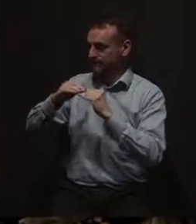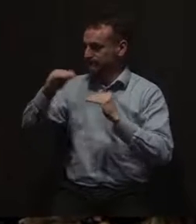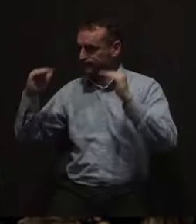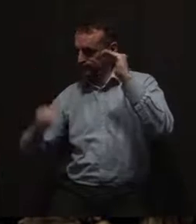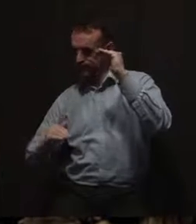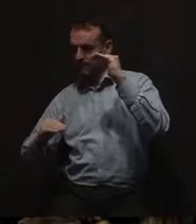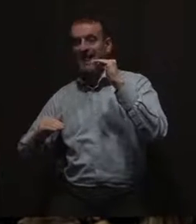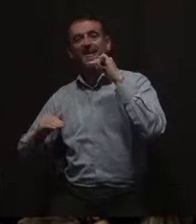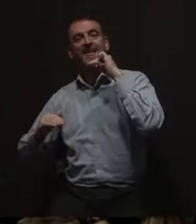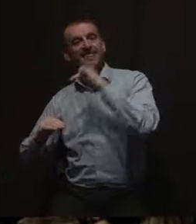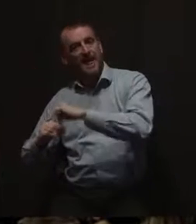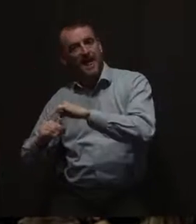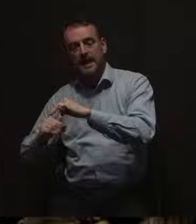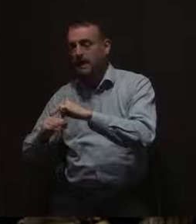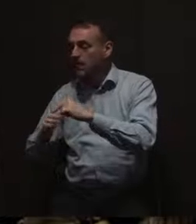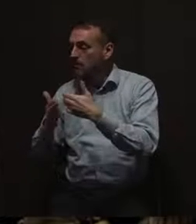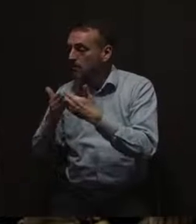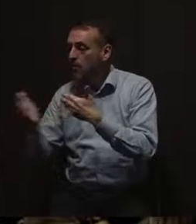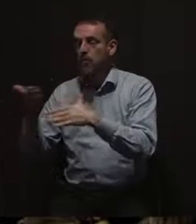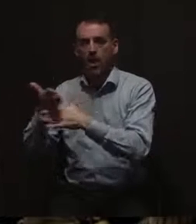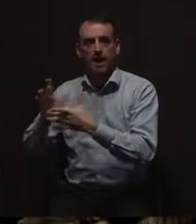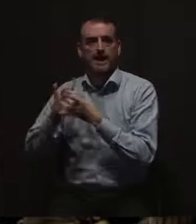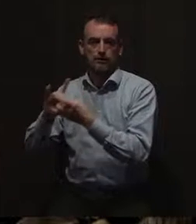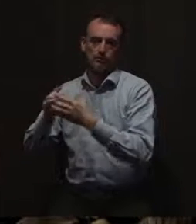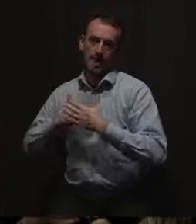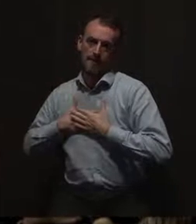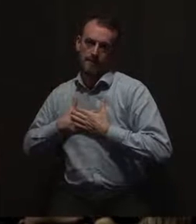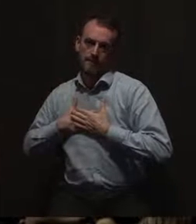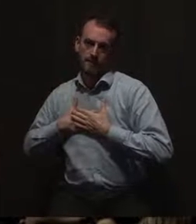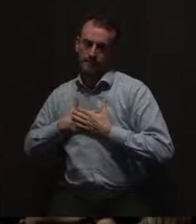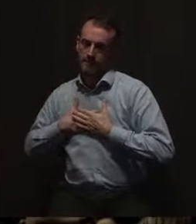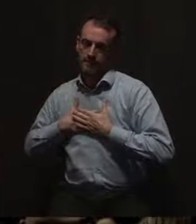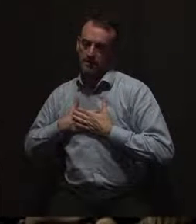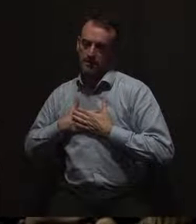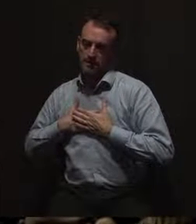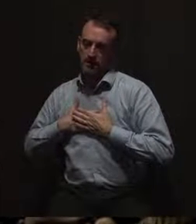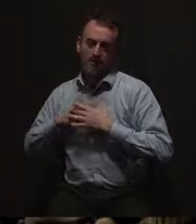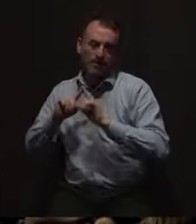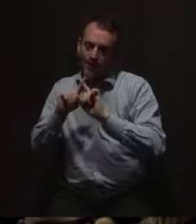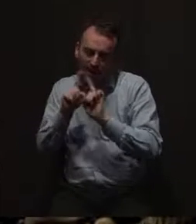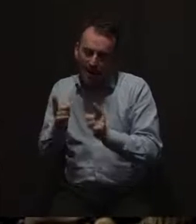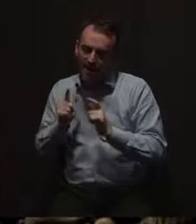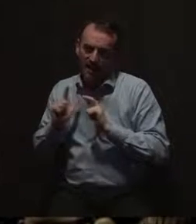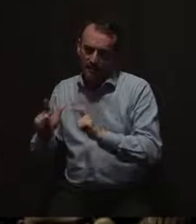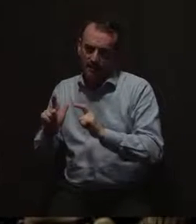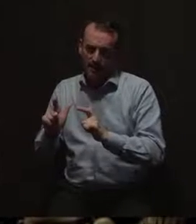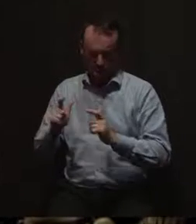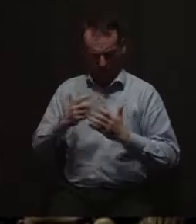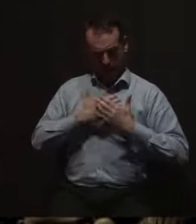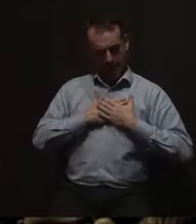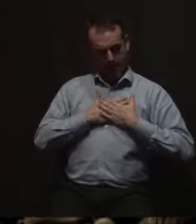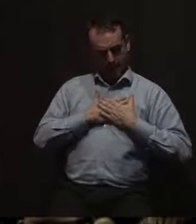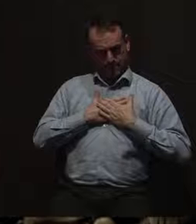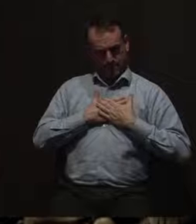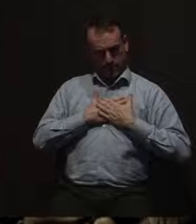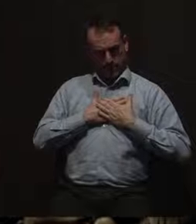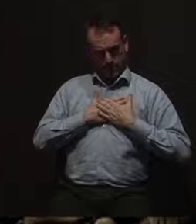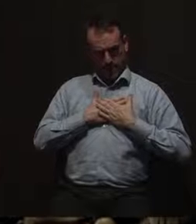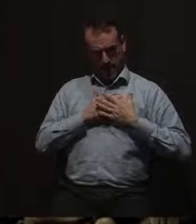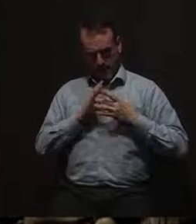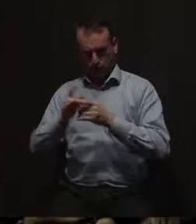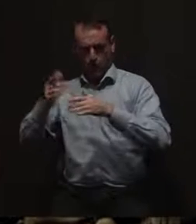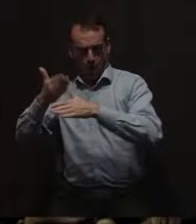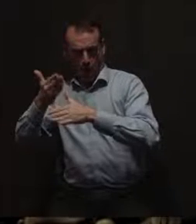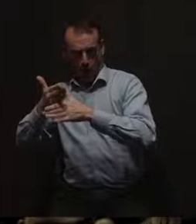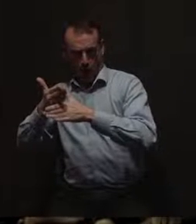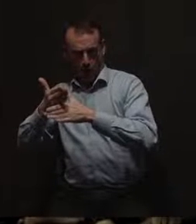of love. And that's not what it's about. So it's about giving this, giving love, giving the labor of love a